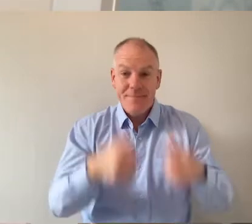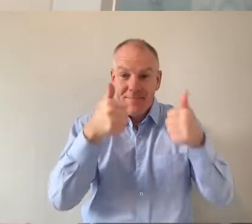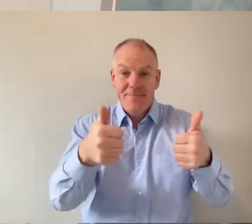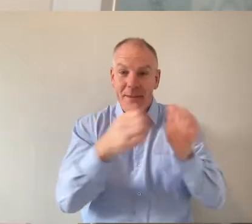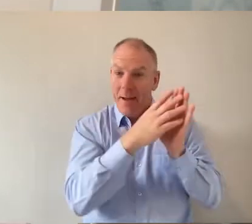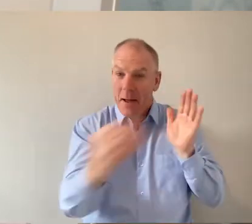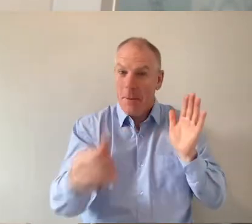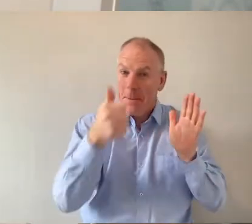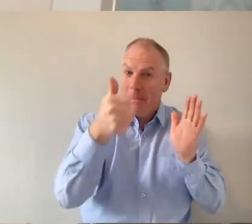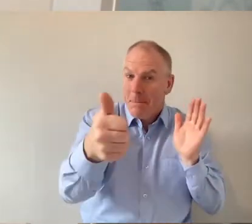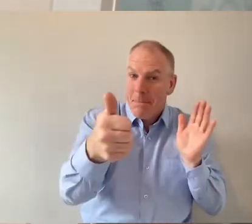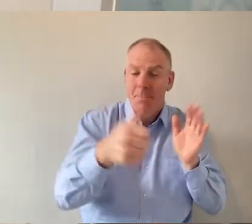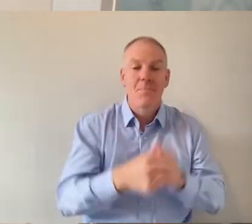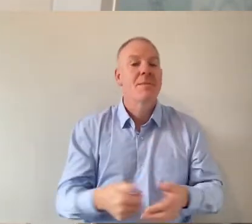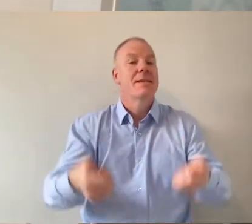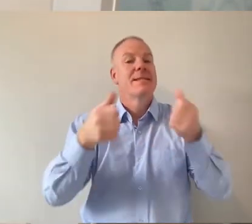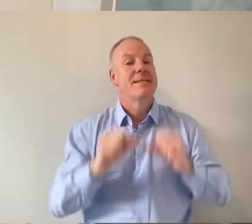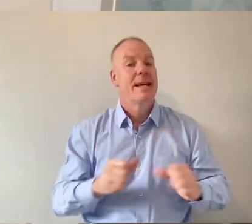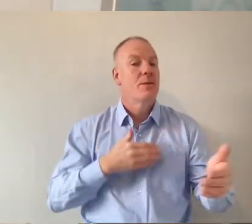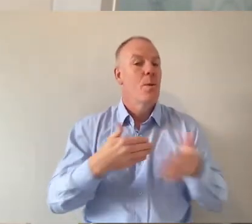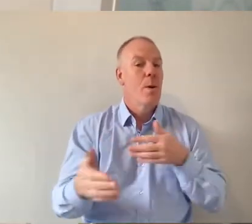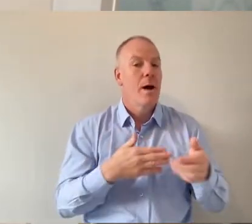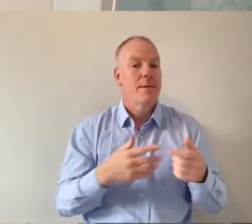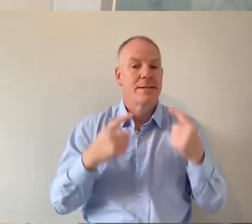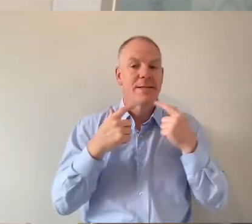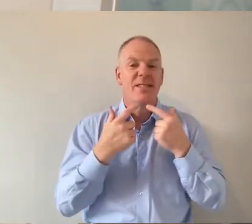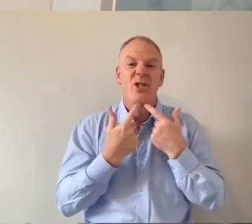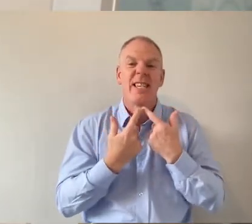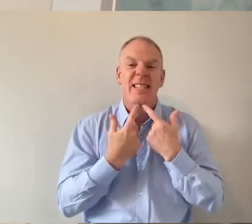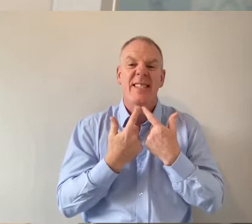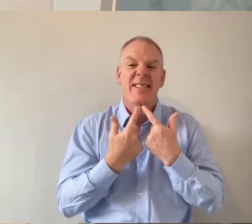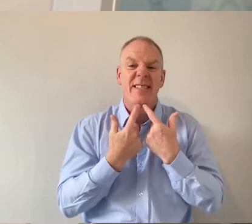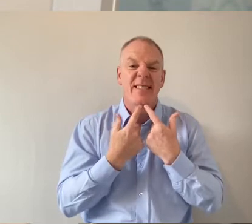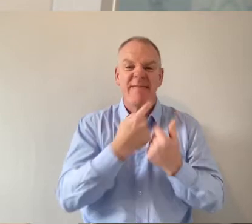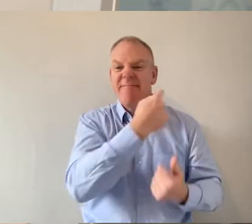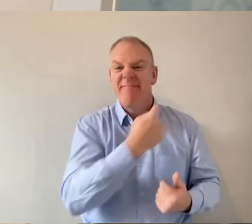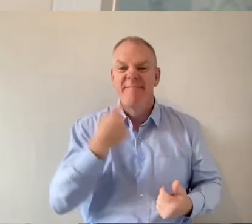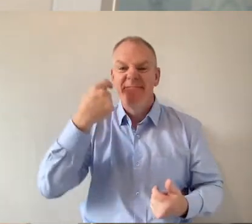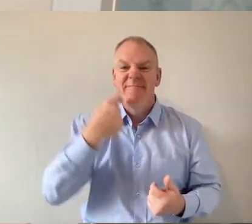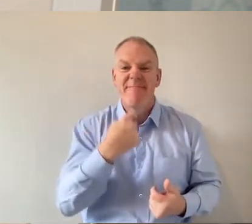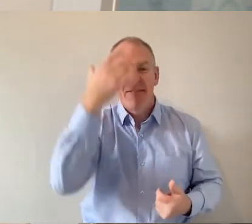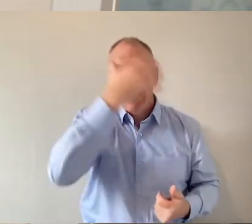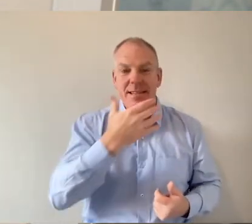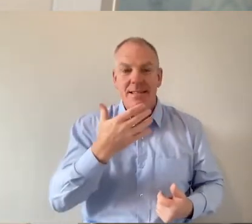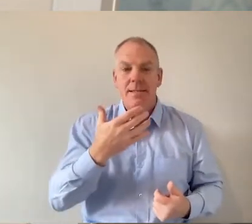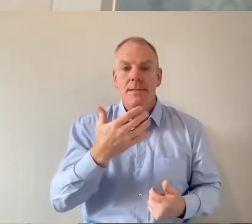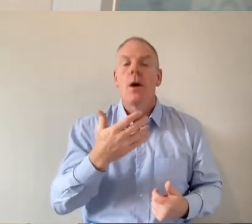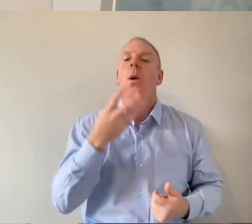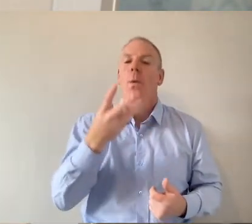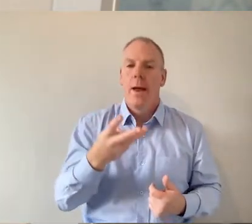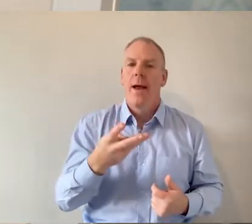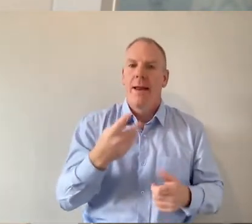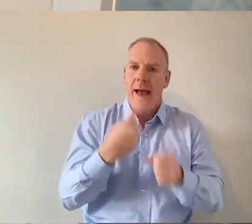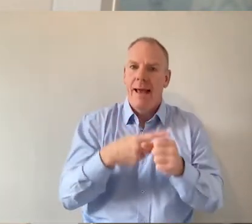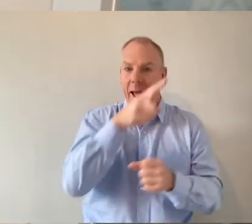Brilliant. Next thing I'm going to do is I'm going to do Alina's chin. So this is the bottom part of her face. And I'm going to do another